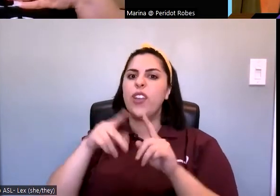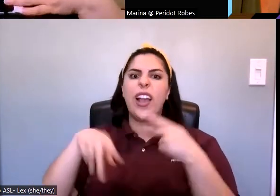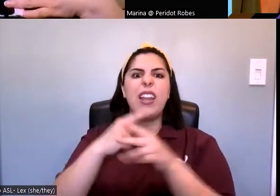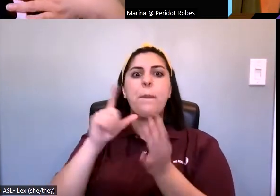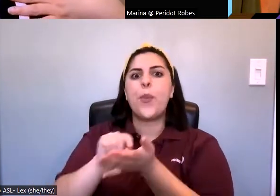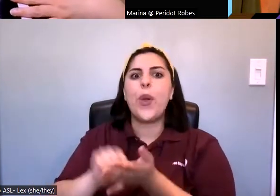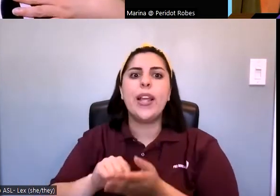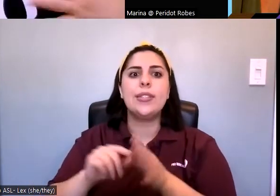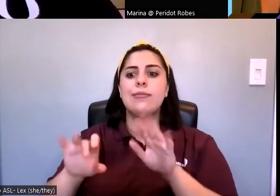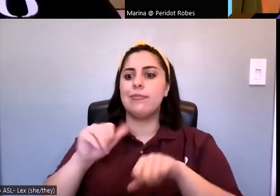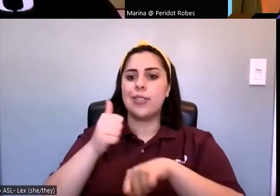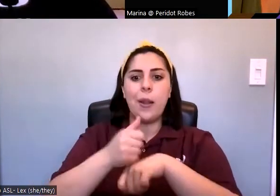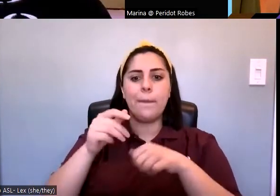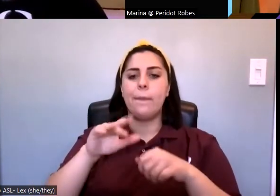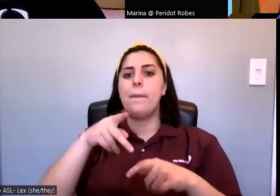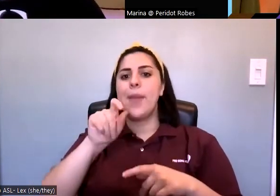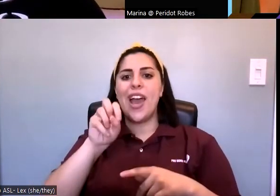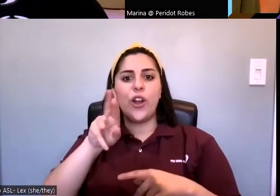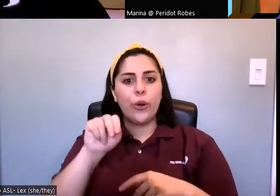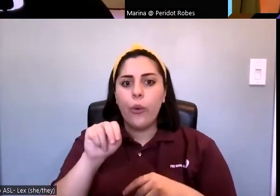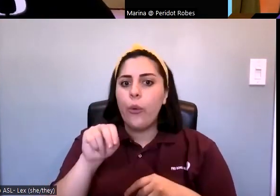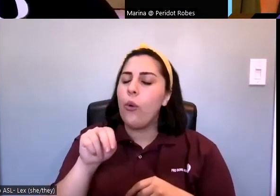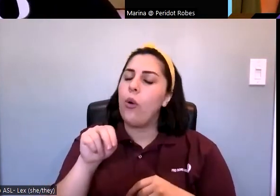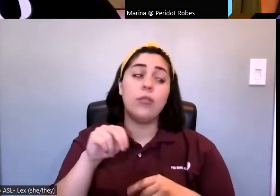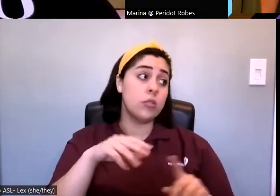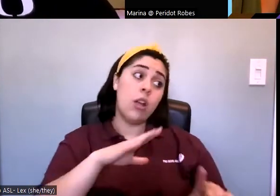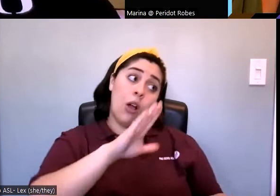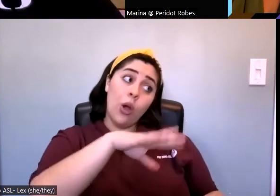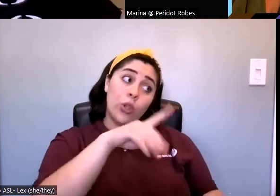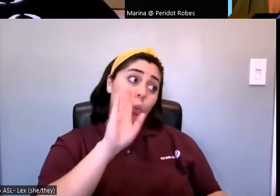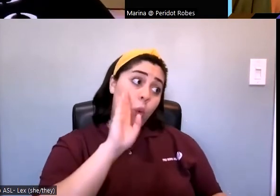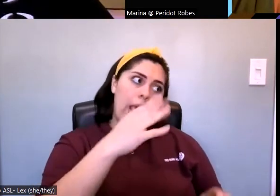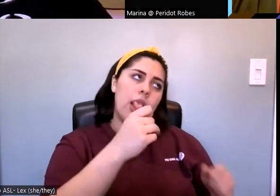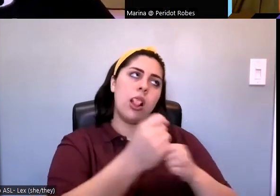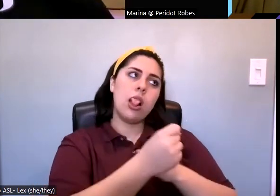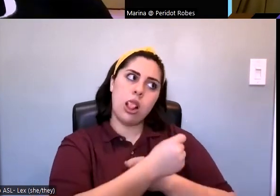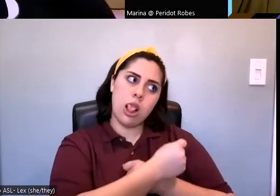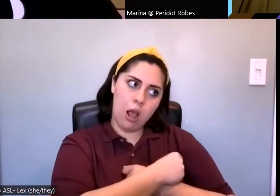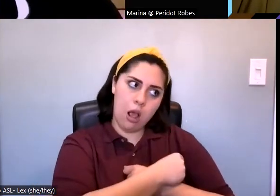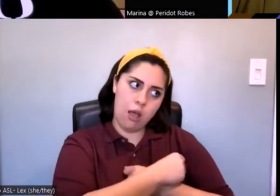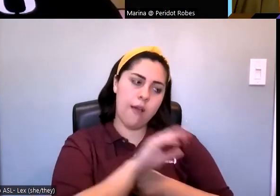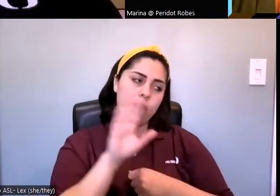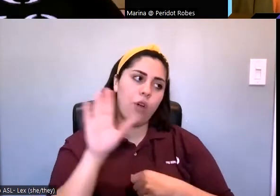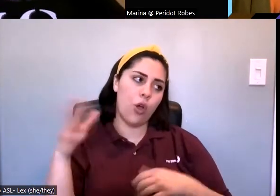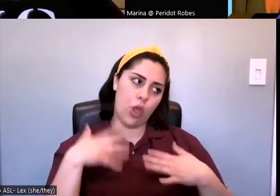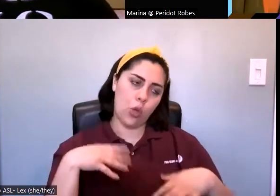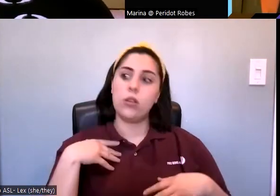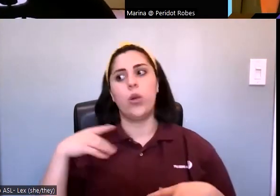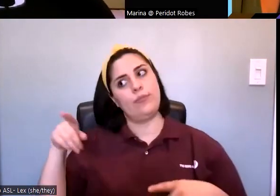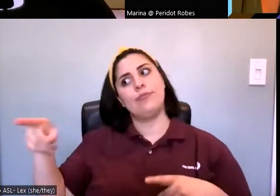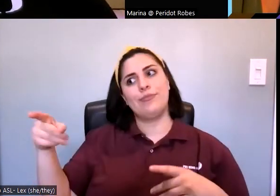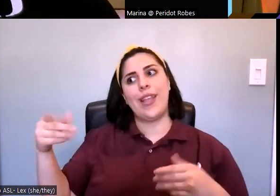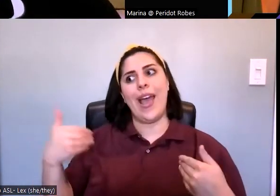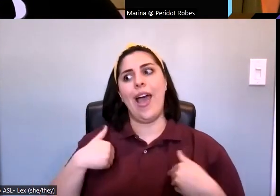excited. You're going to love the robe. Well, then she's got a customer. I don't even know what it looks like, but she's got a